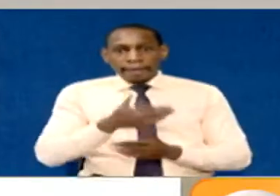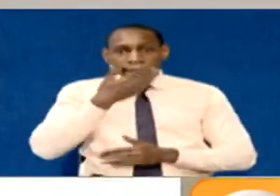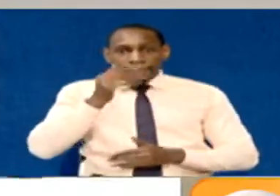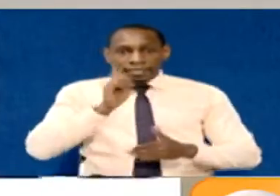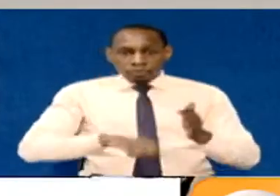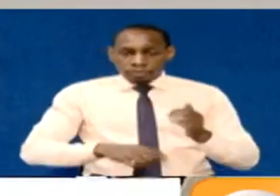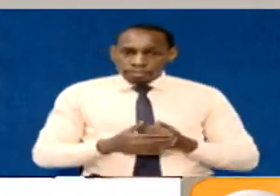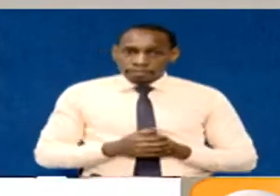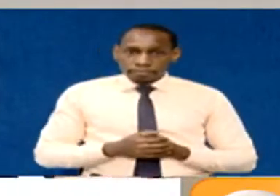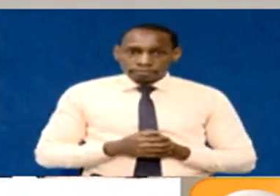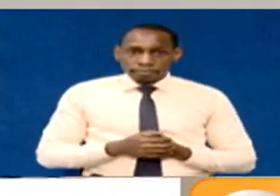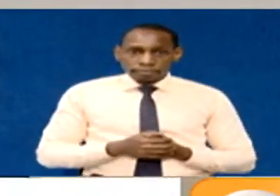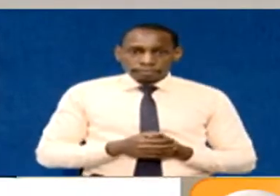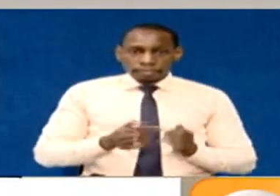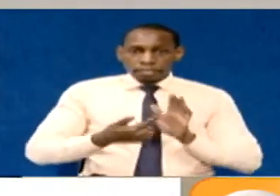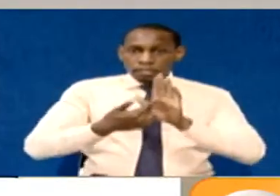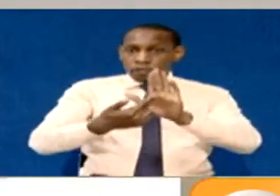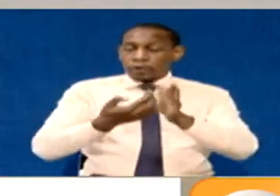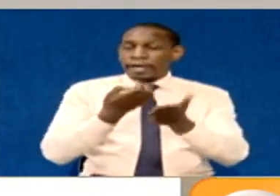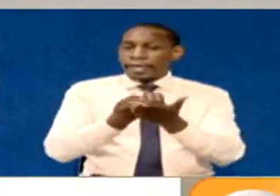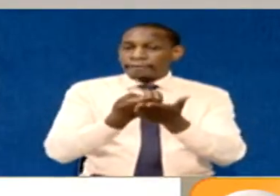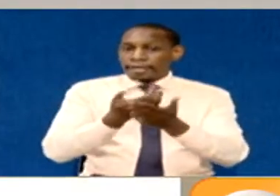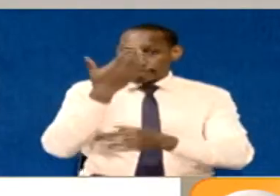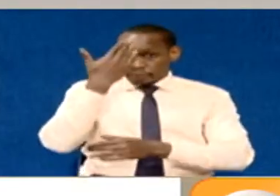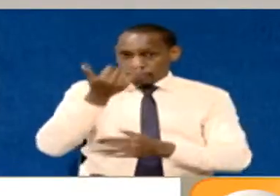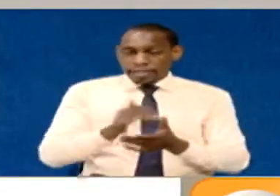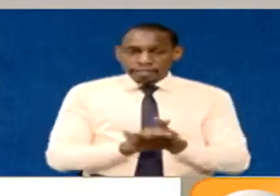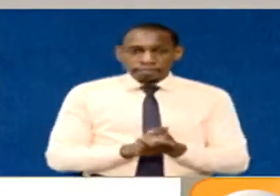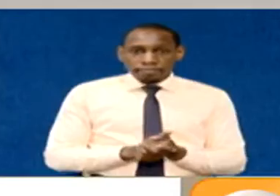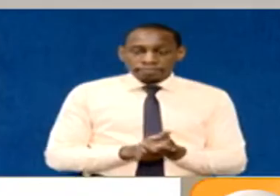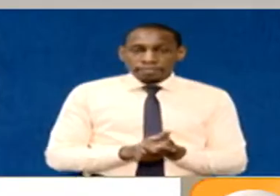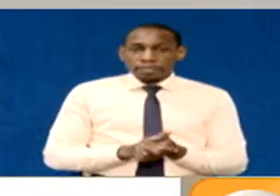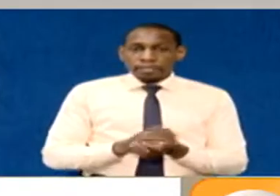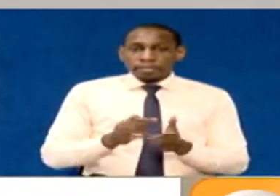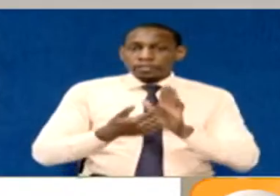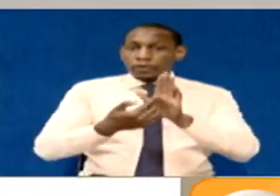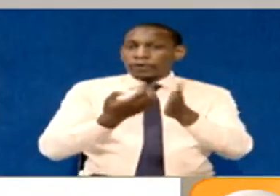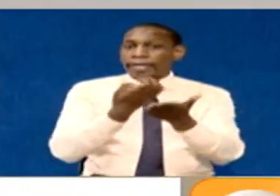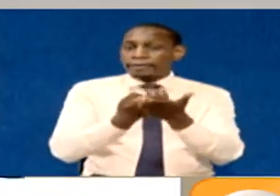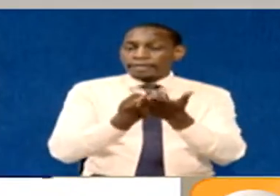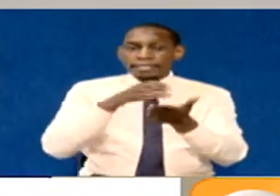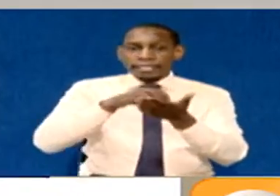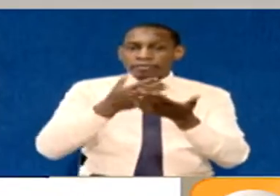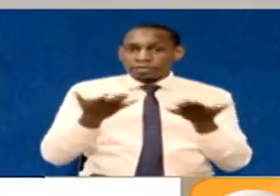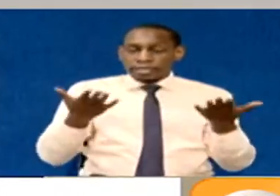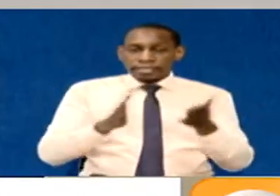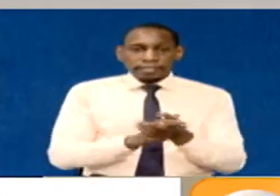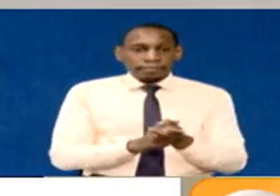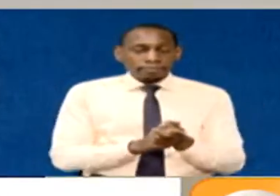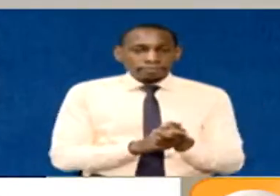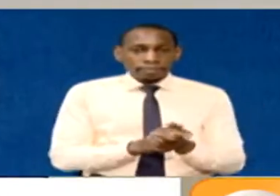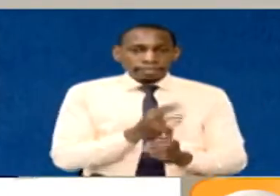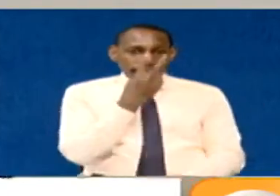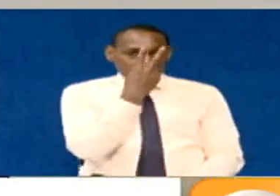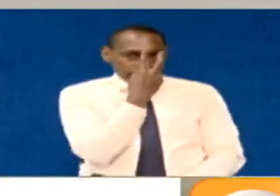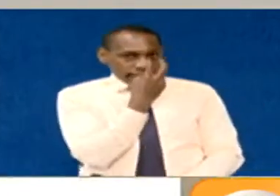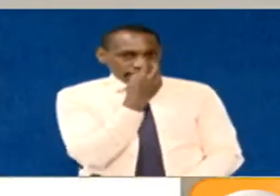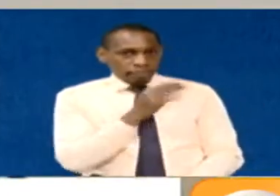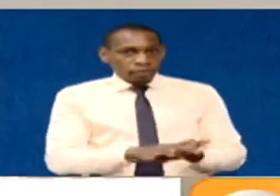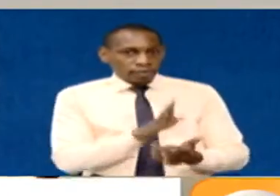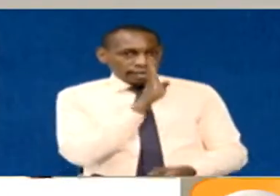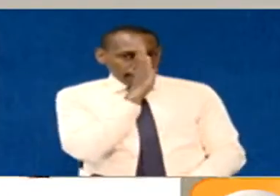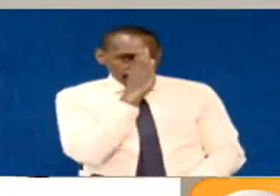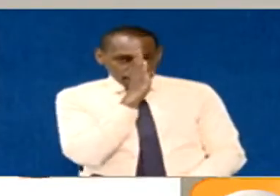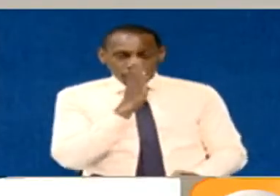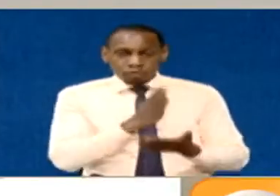to table the evidence, because what is the worst that can happen? In any case, suspicion and questions have